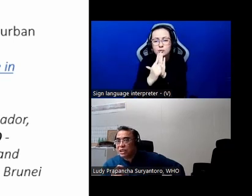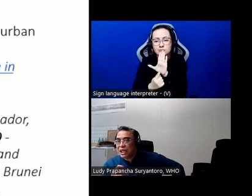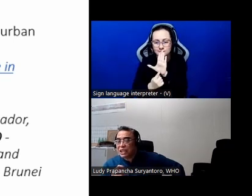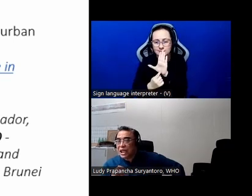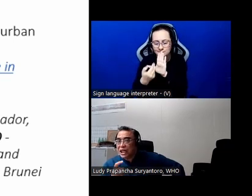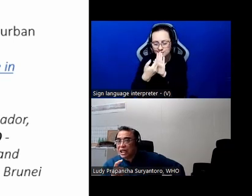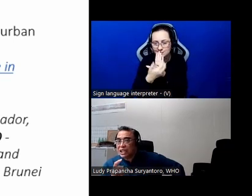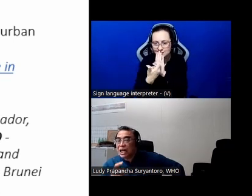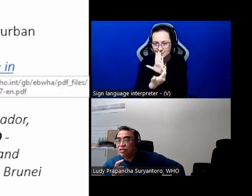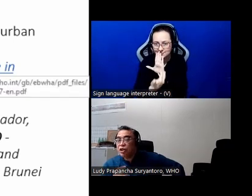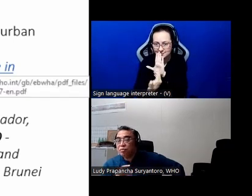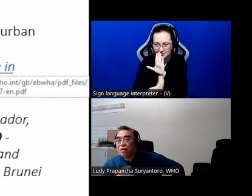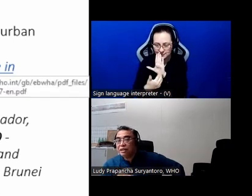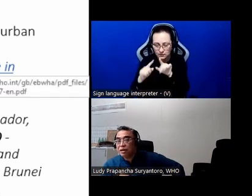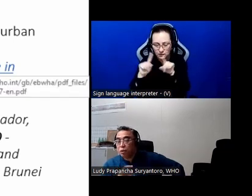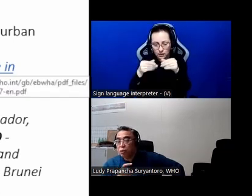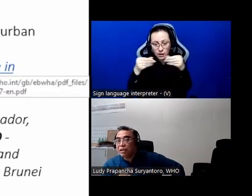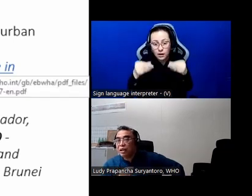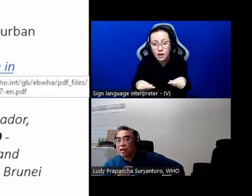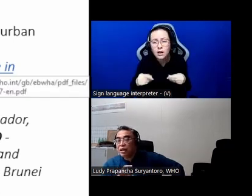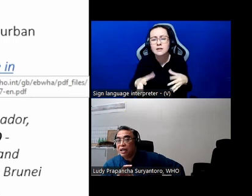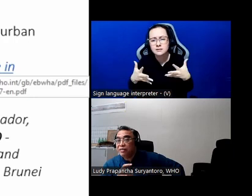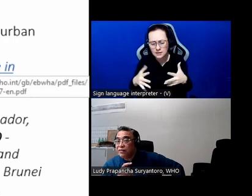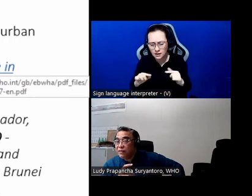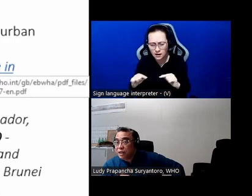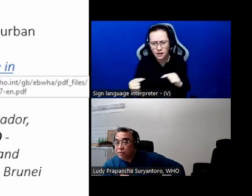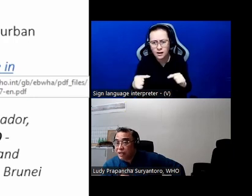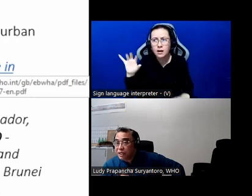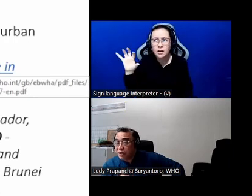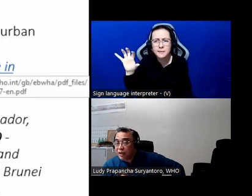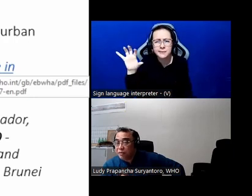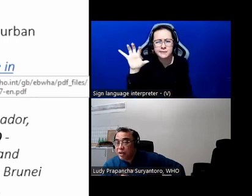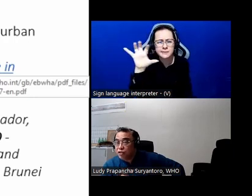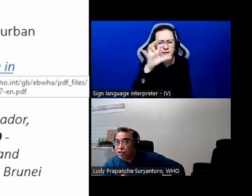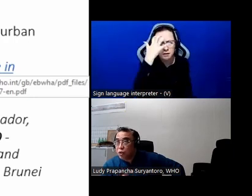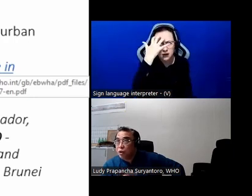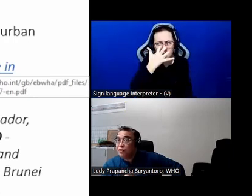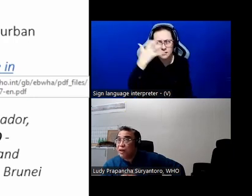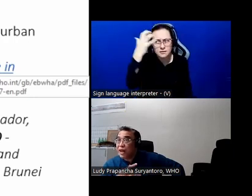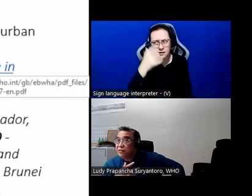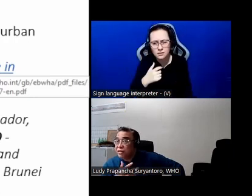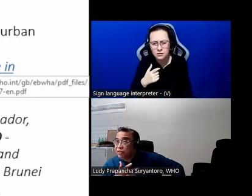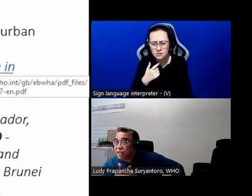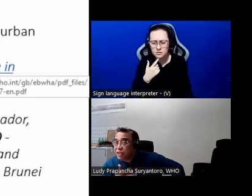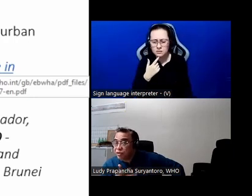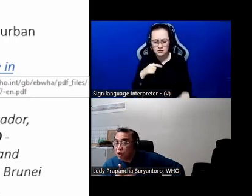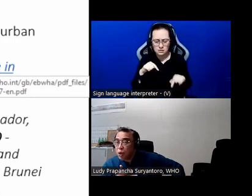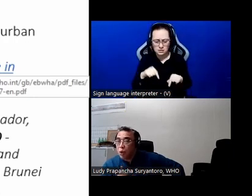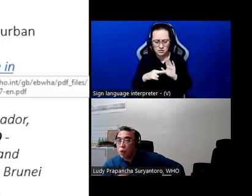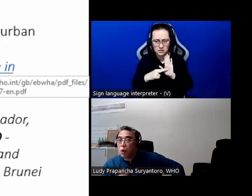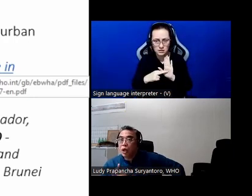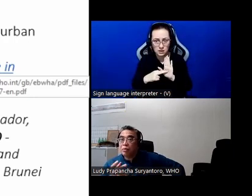member states, it does not matter whether it's developed countries or very advanced